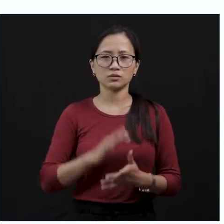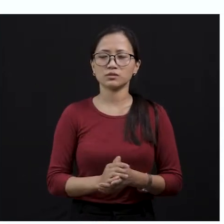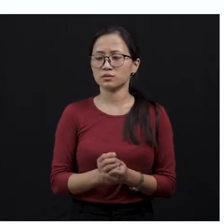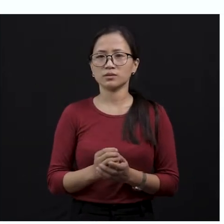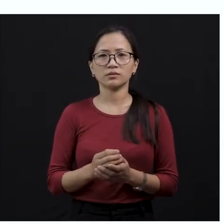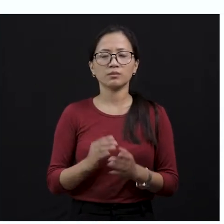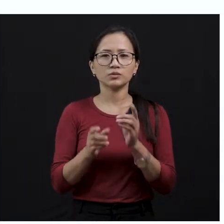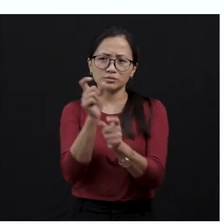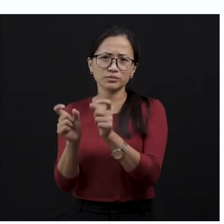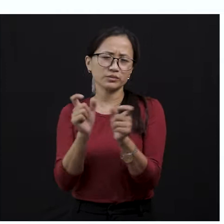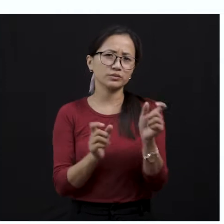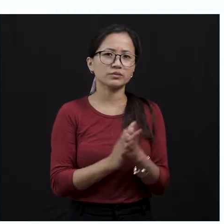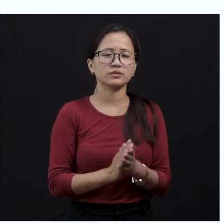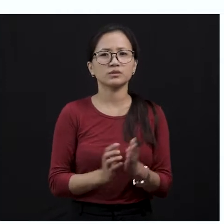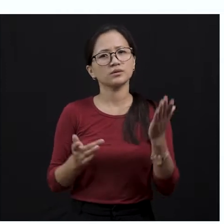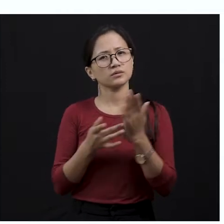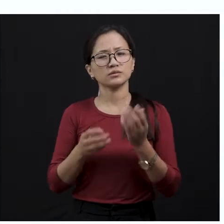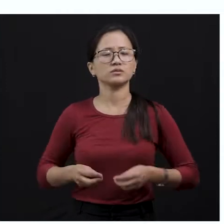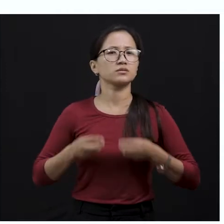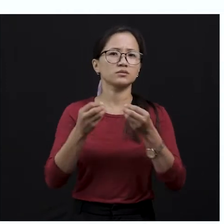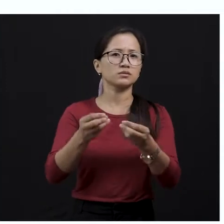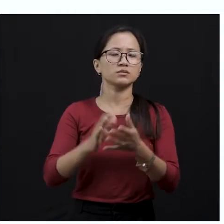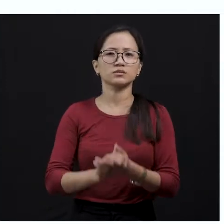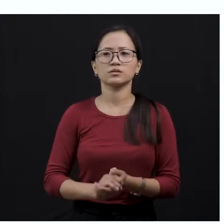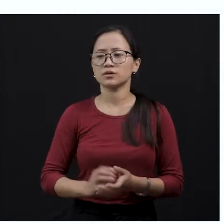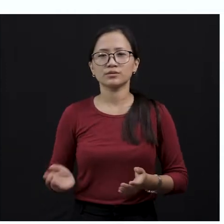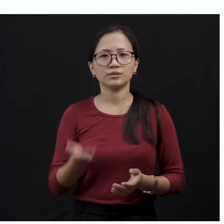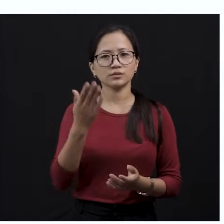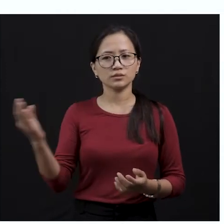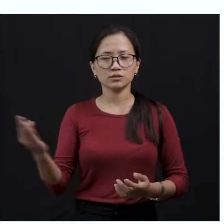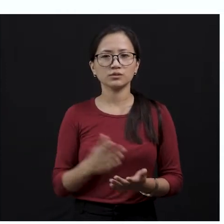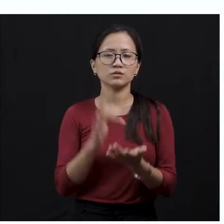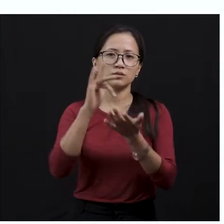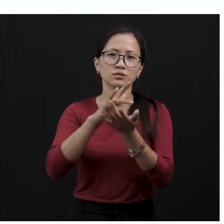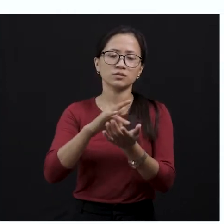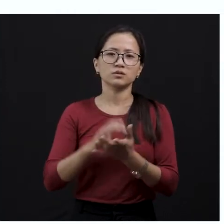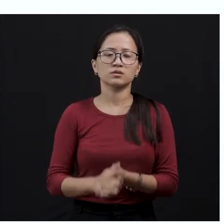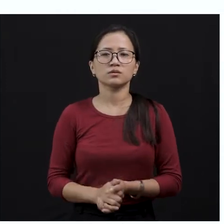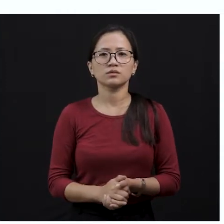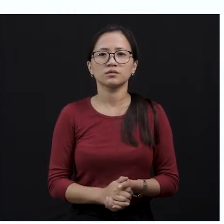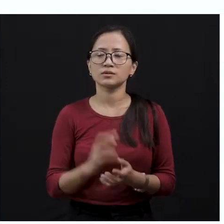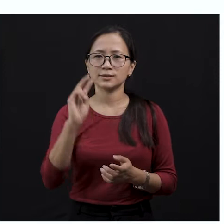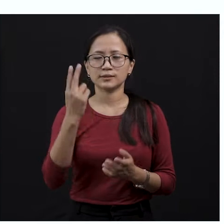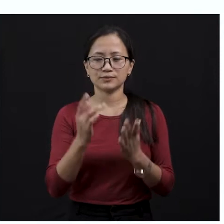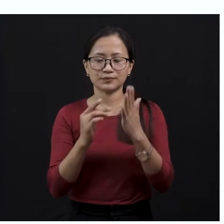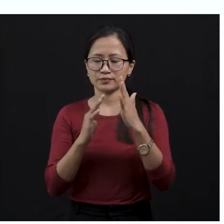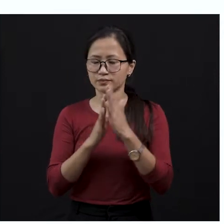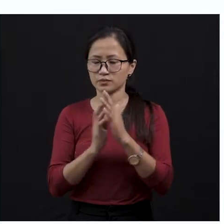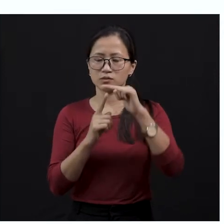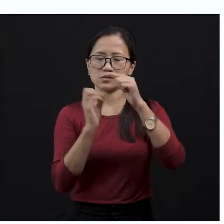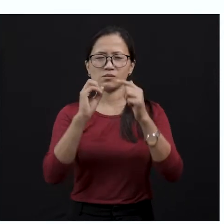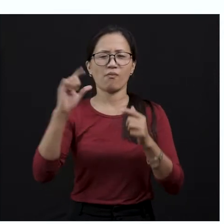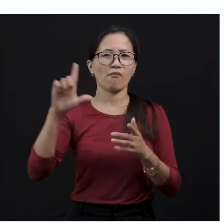people, how technology has given rise to new places and tools. Also,